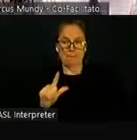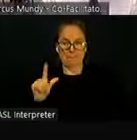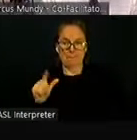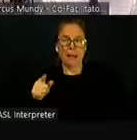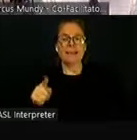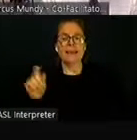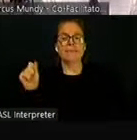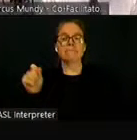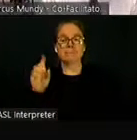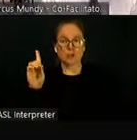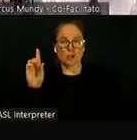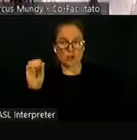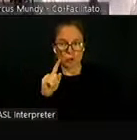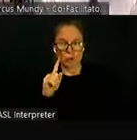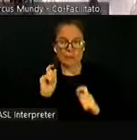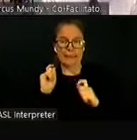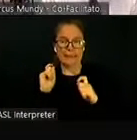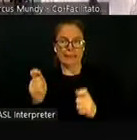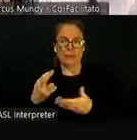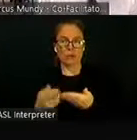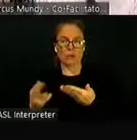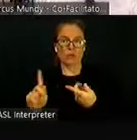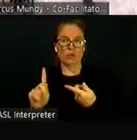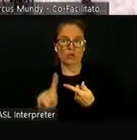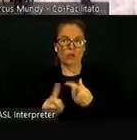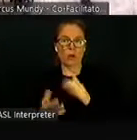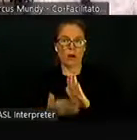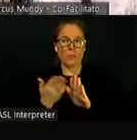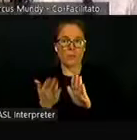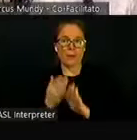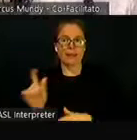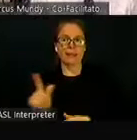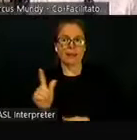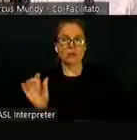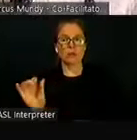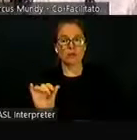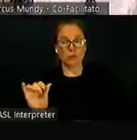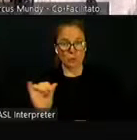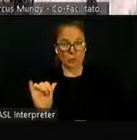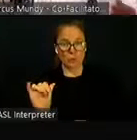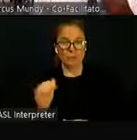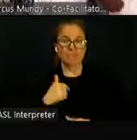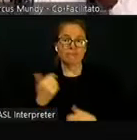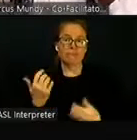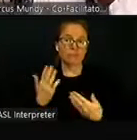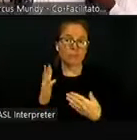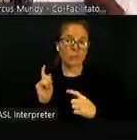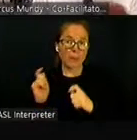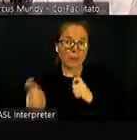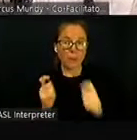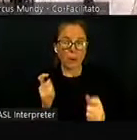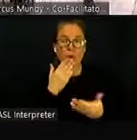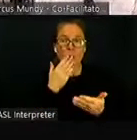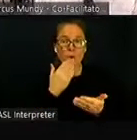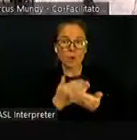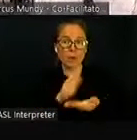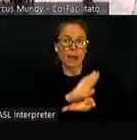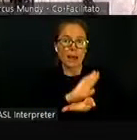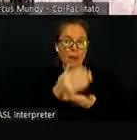dedicate their resources toward the library's operation as well. We provide a good portion of the funding mix